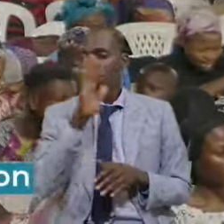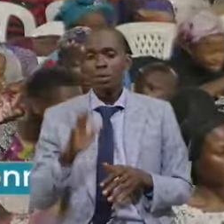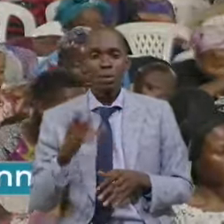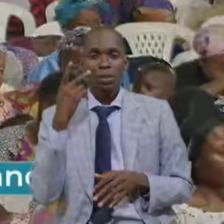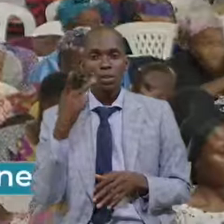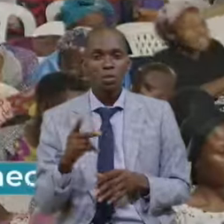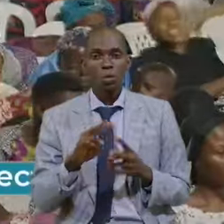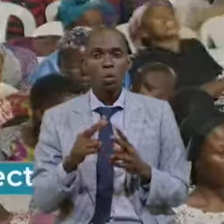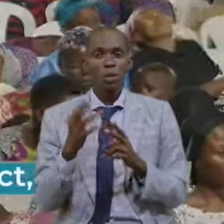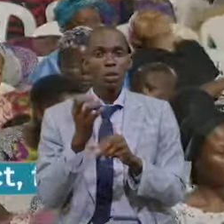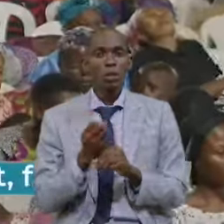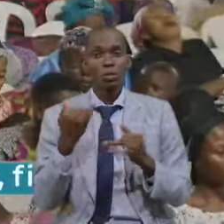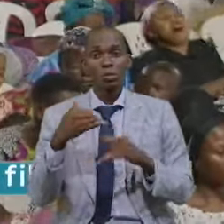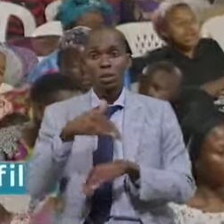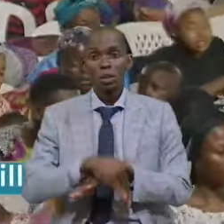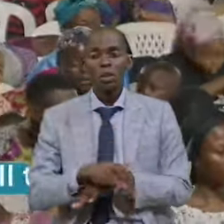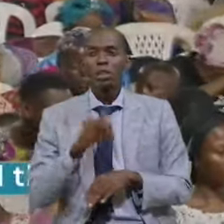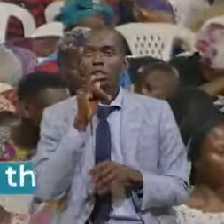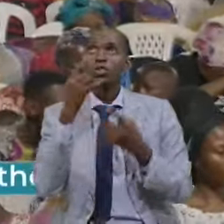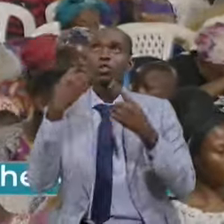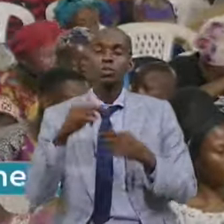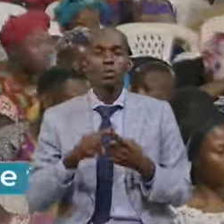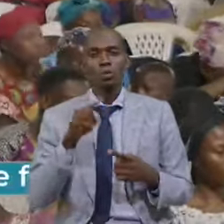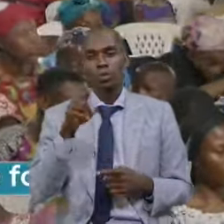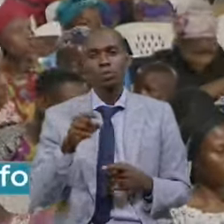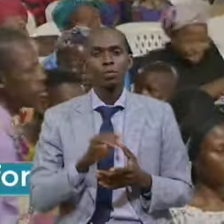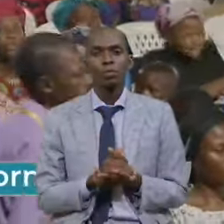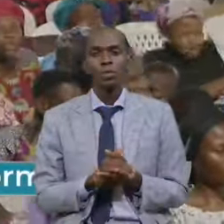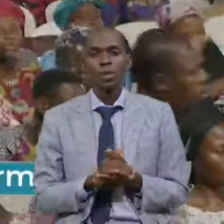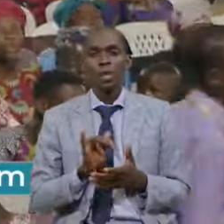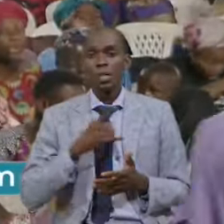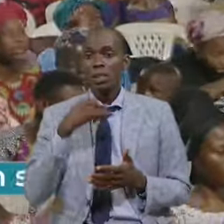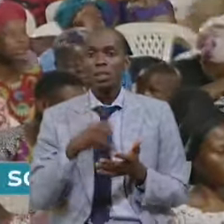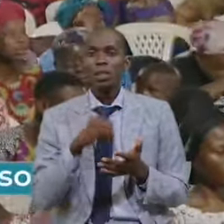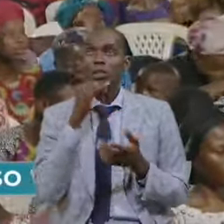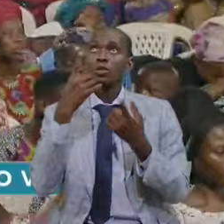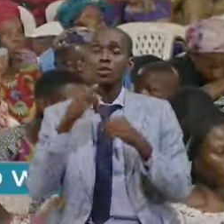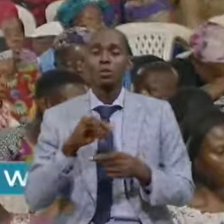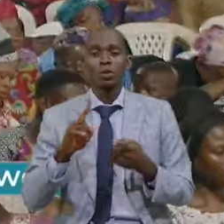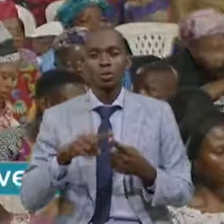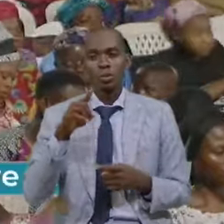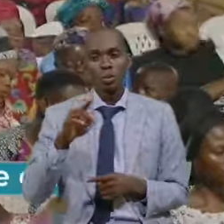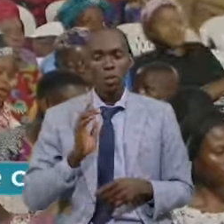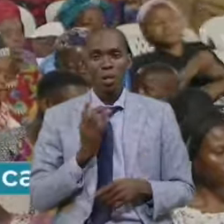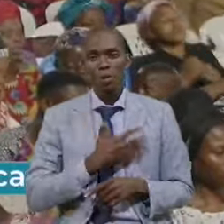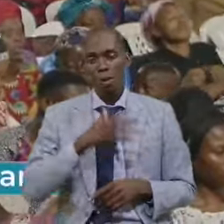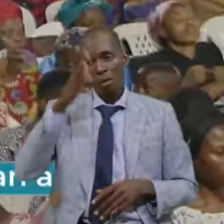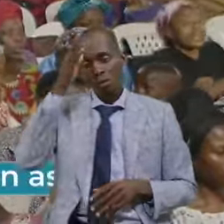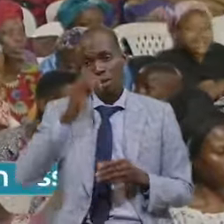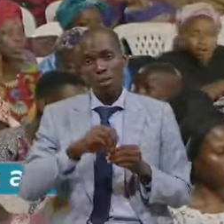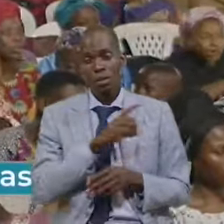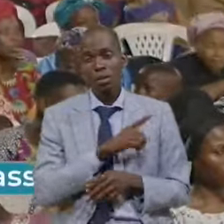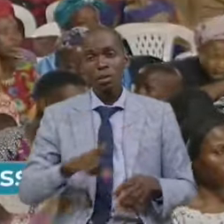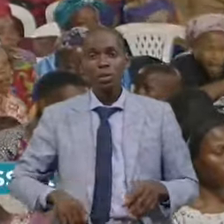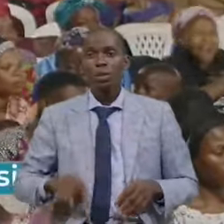received, tonight is coming. I say it's coming. Our Father and the Lord is here to